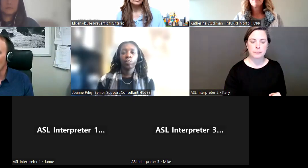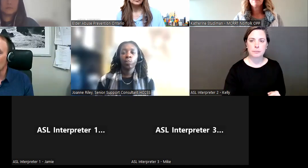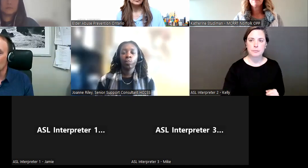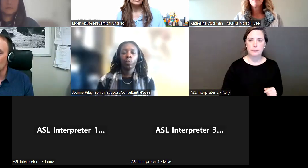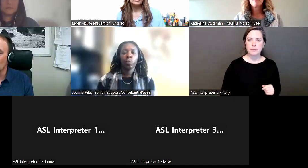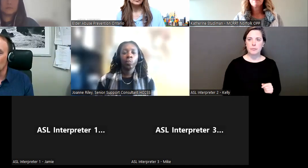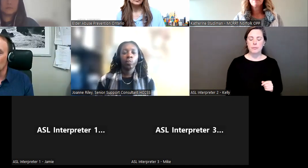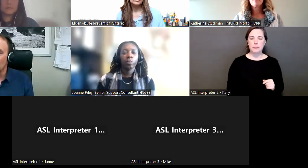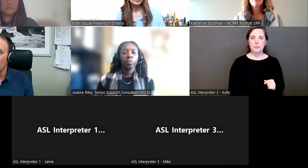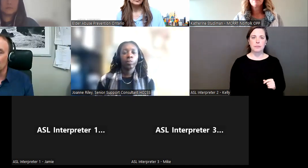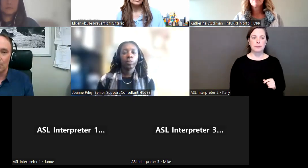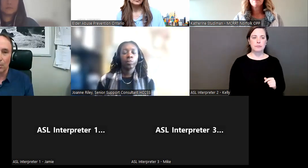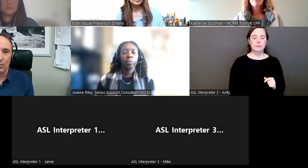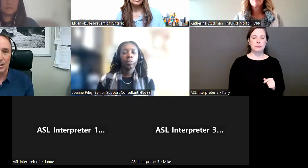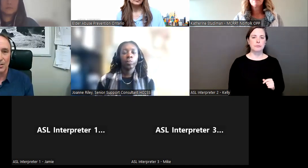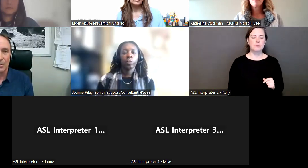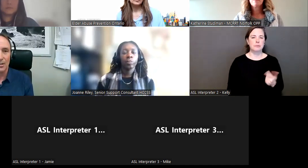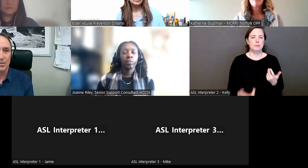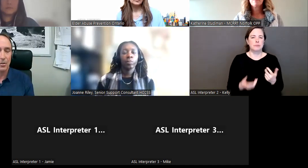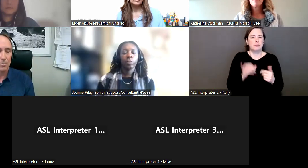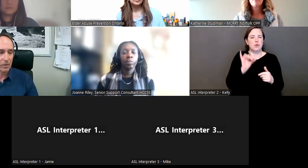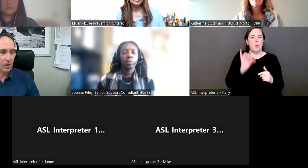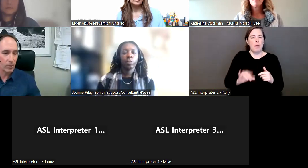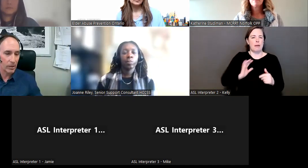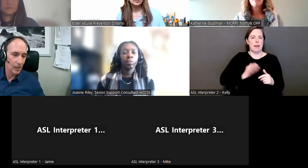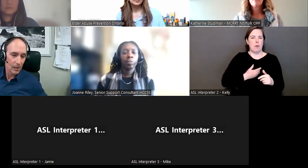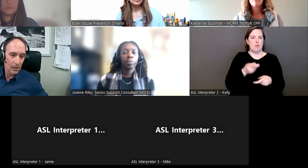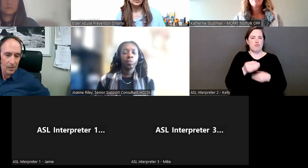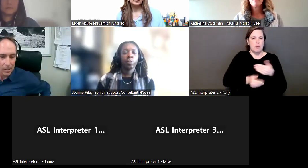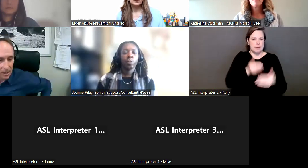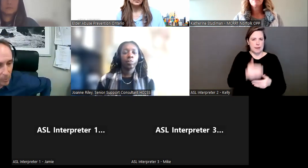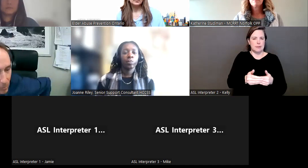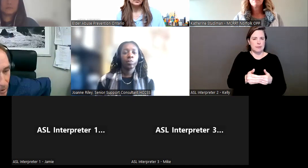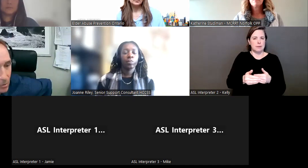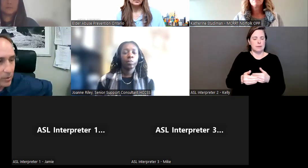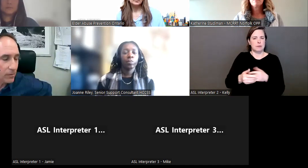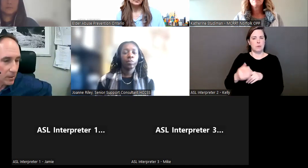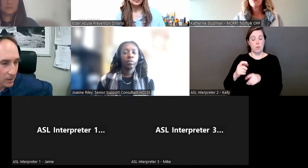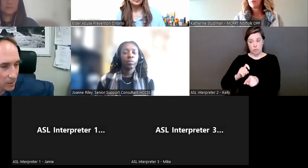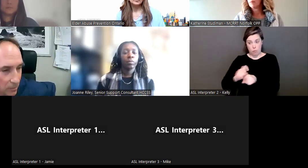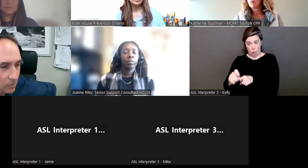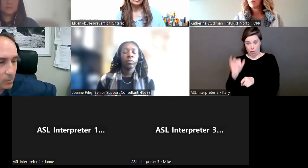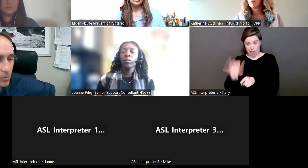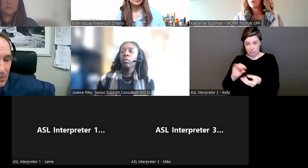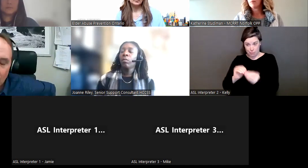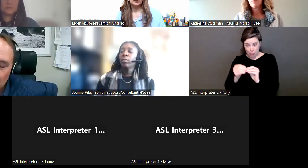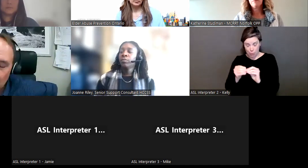so that's, that's our process in terms of how we work with